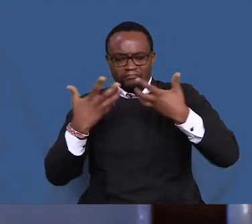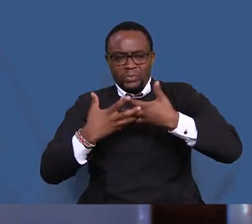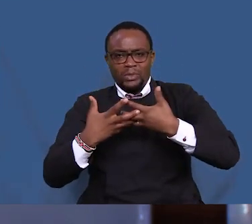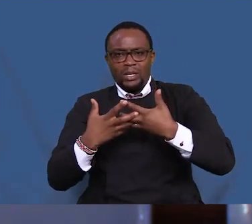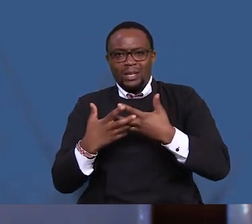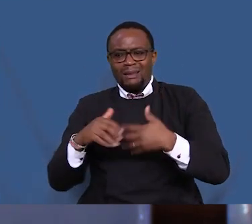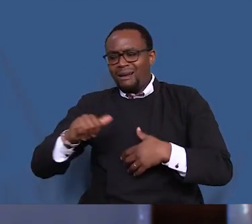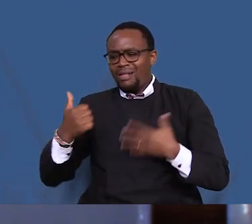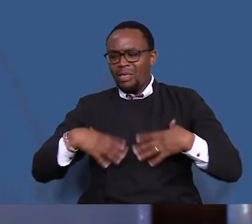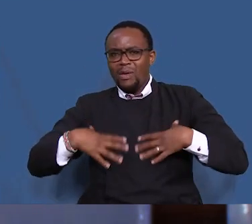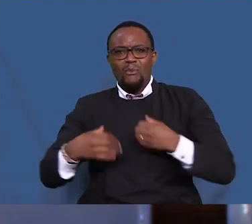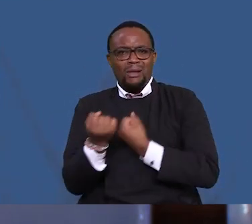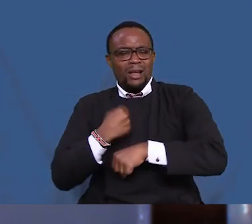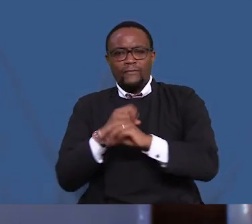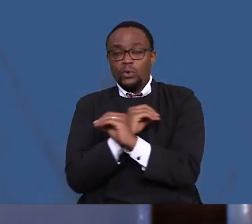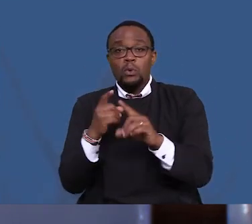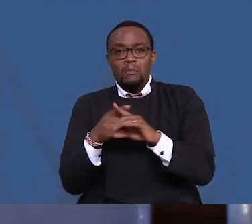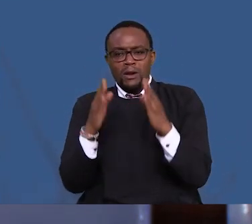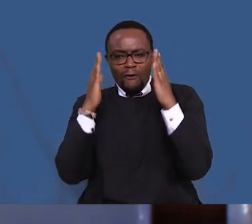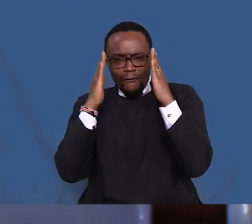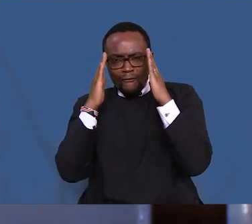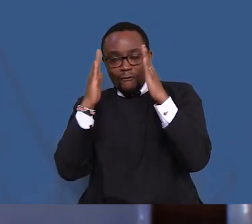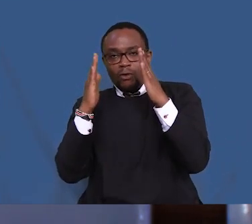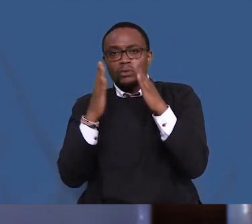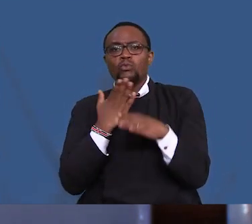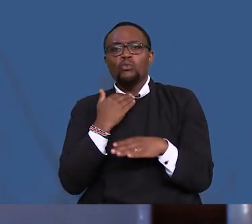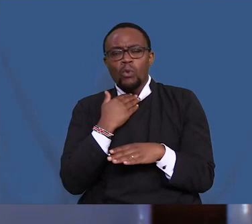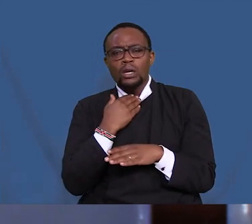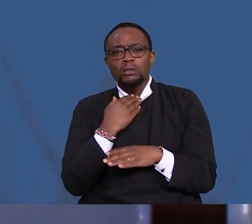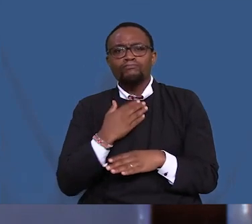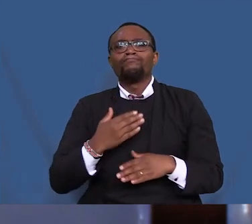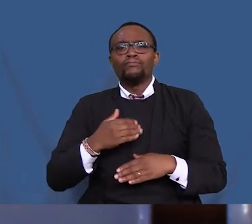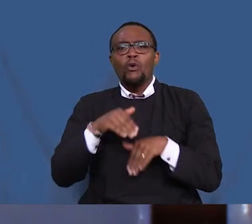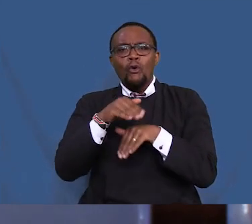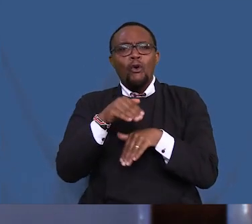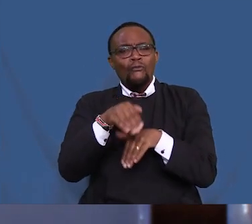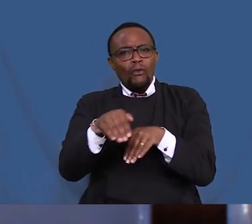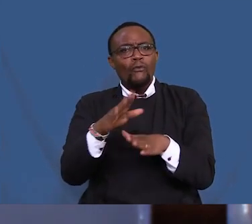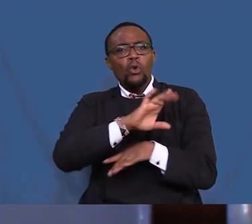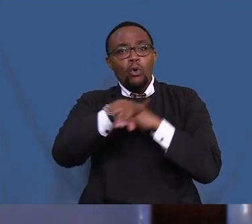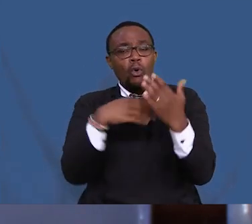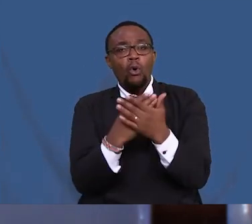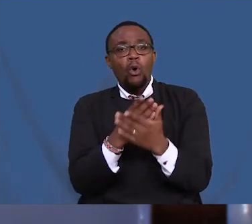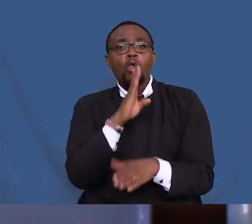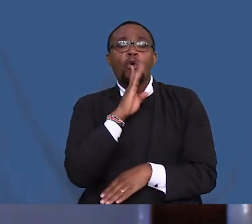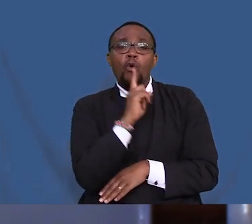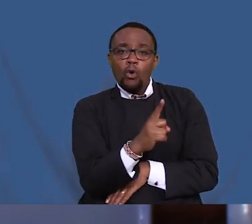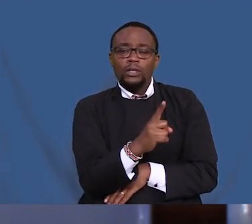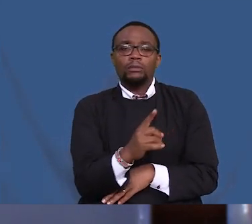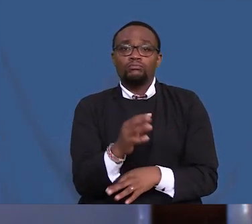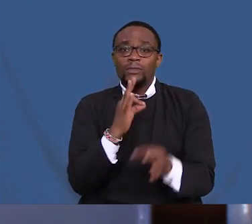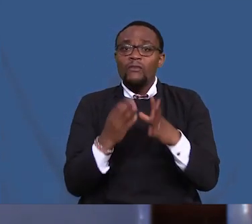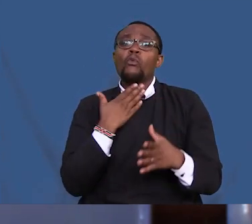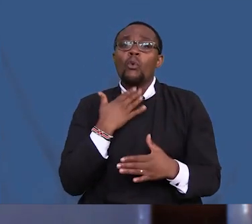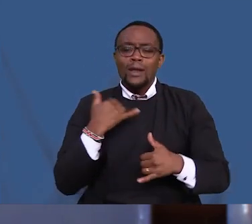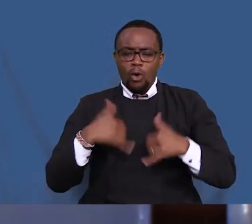in civilian affairs, but rather tries to please his commanding officer. Similarly, anyone who